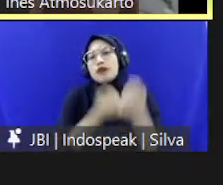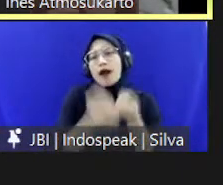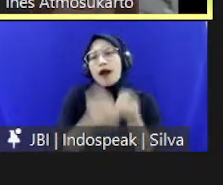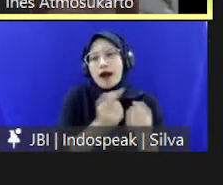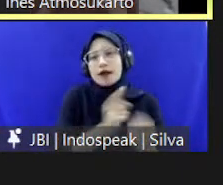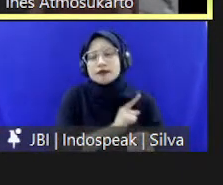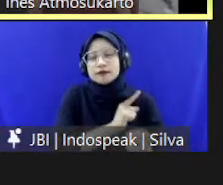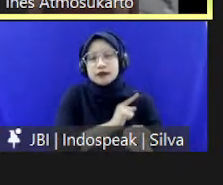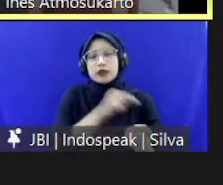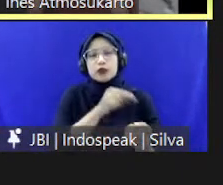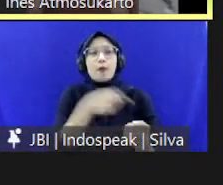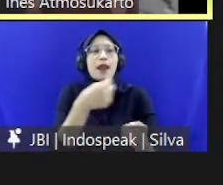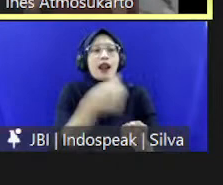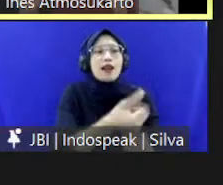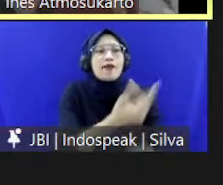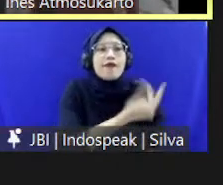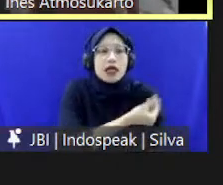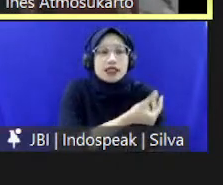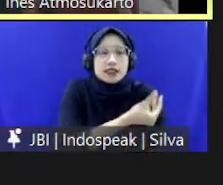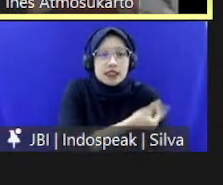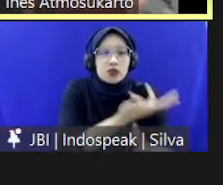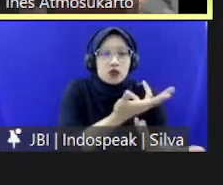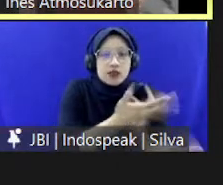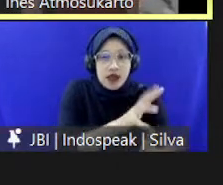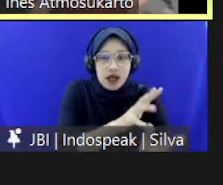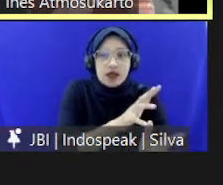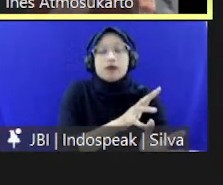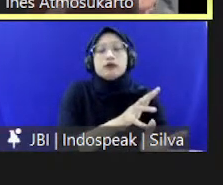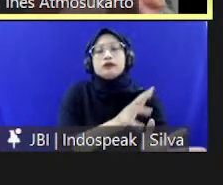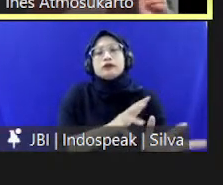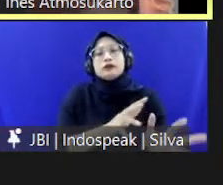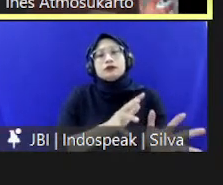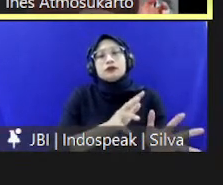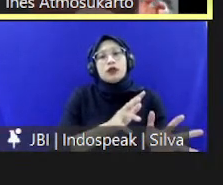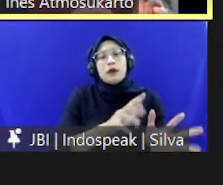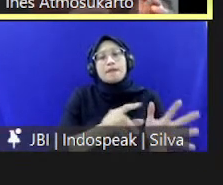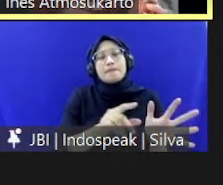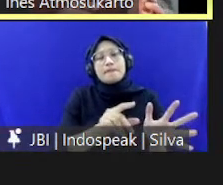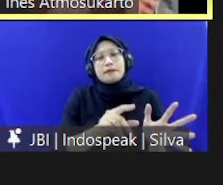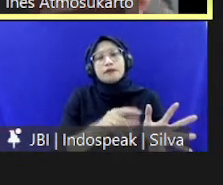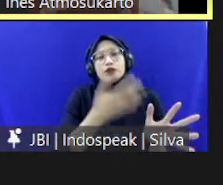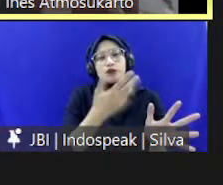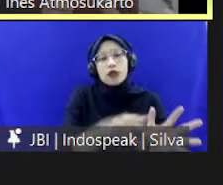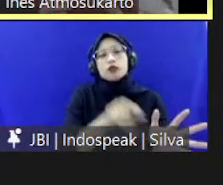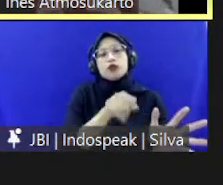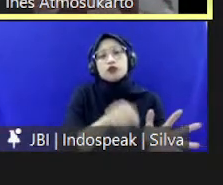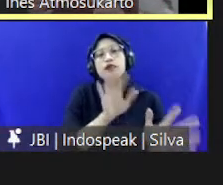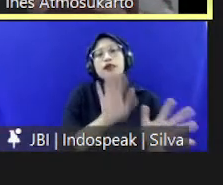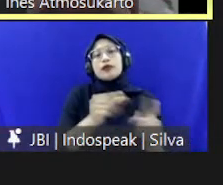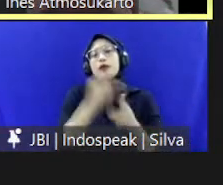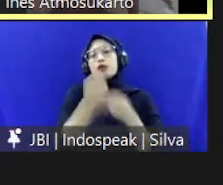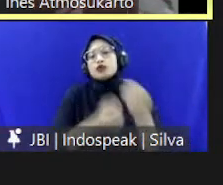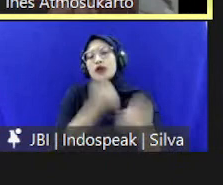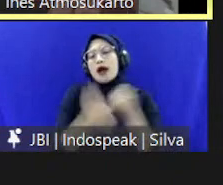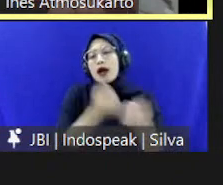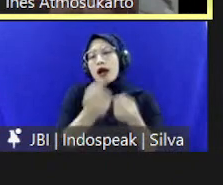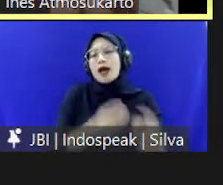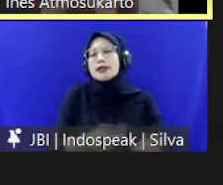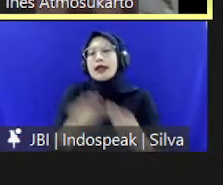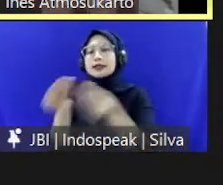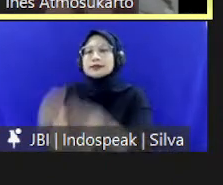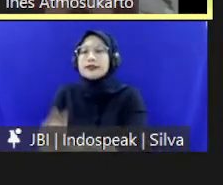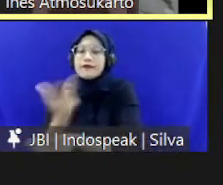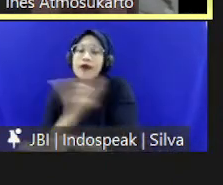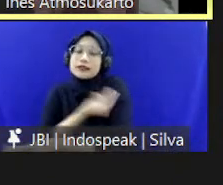vaccines and of specific brands, specifically for use by their employees. Now, this approach, I think